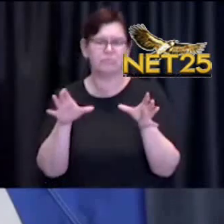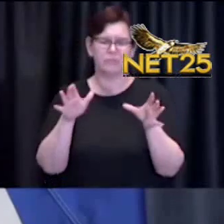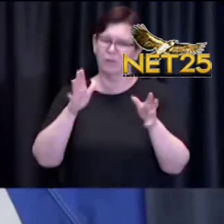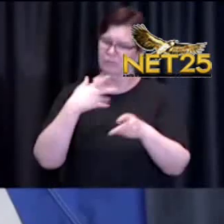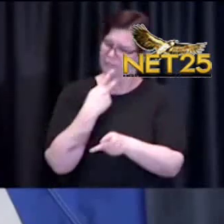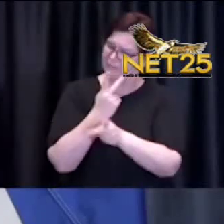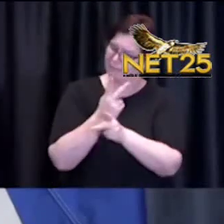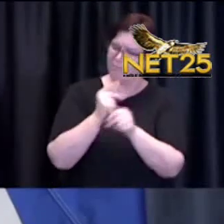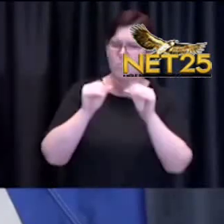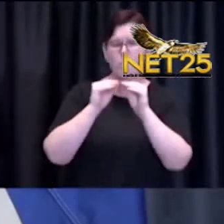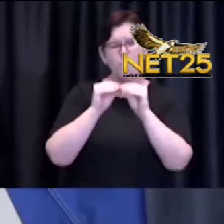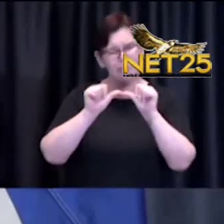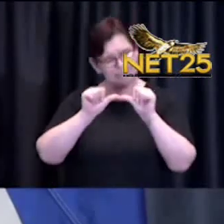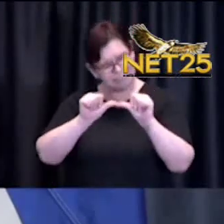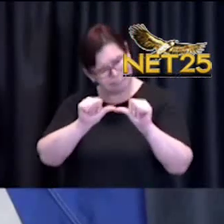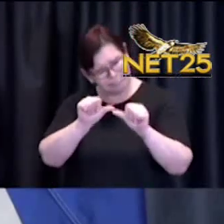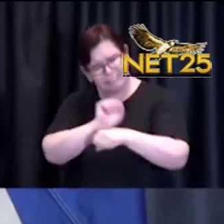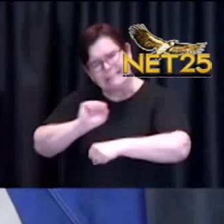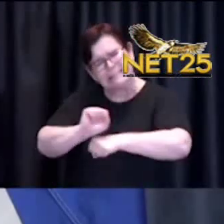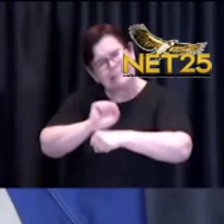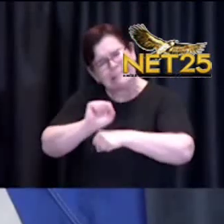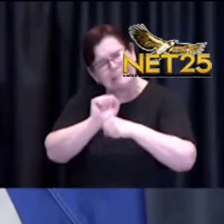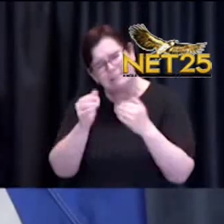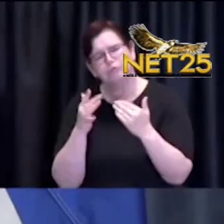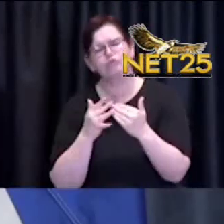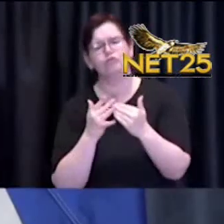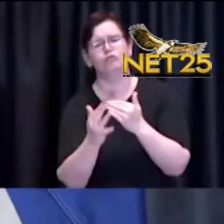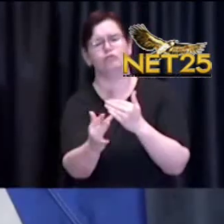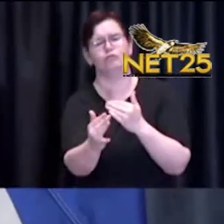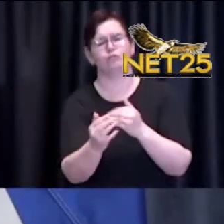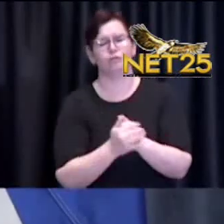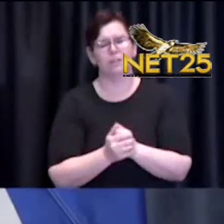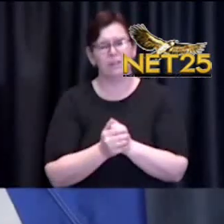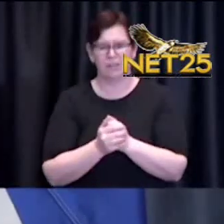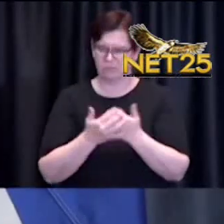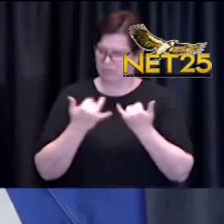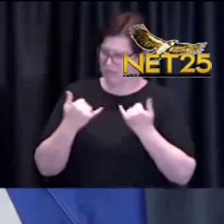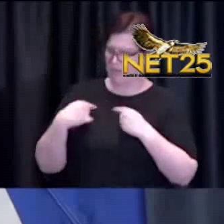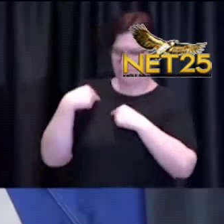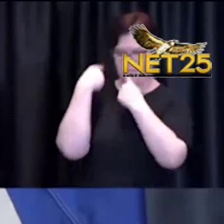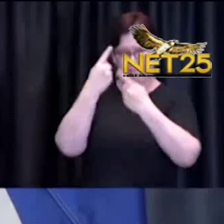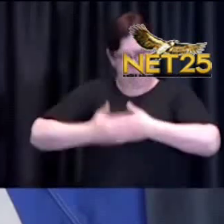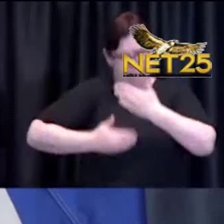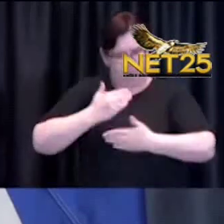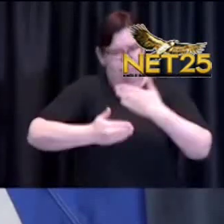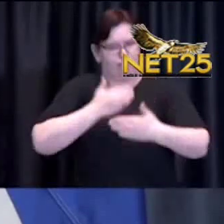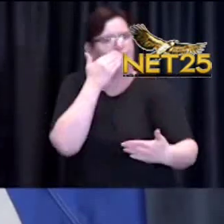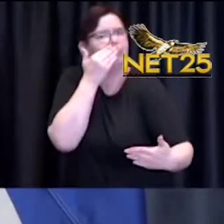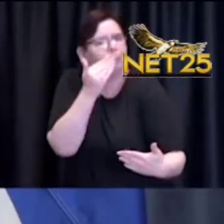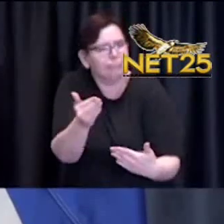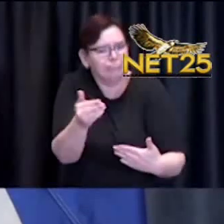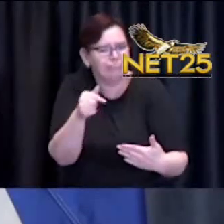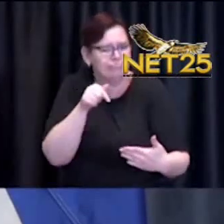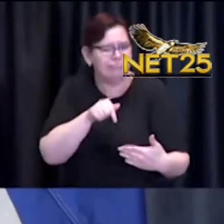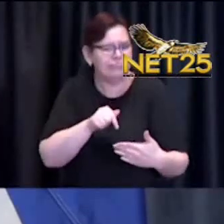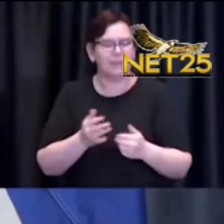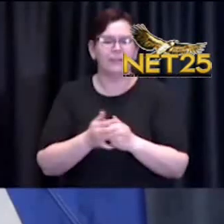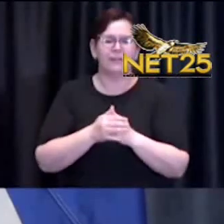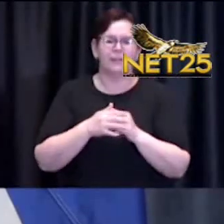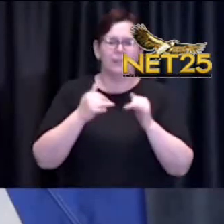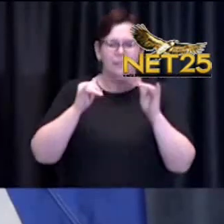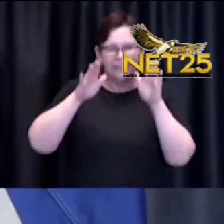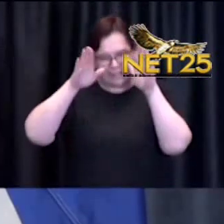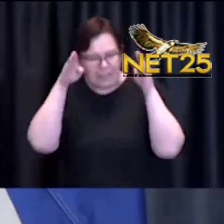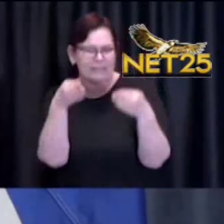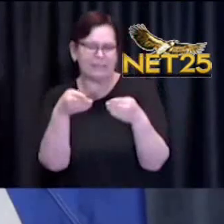we're just over half, but that's significant progress in a very short period of time. The strategy is making sure that we get vaccines in the